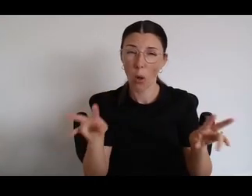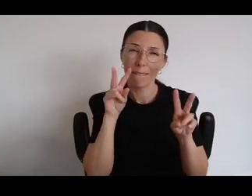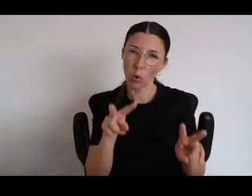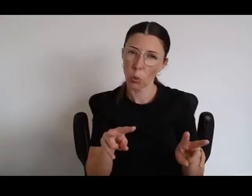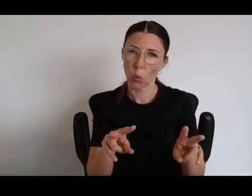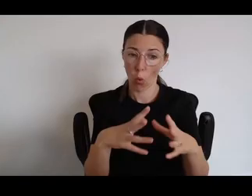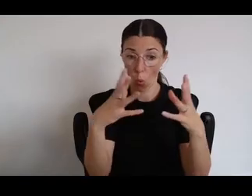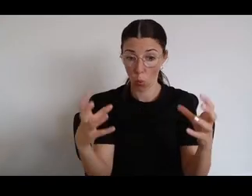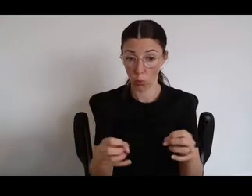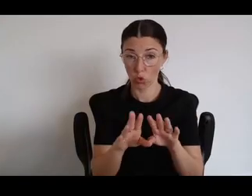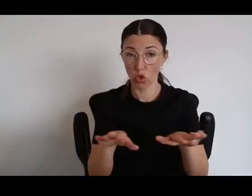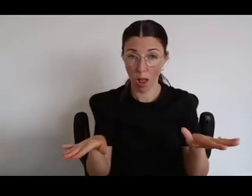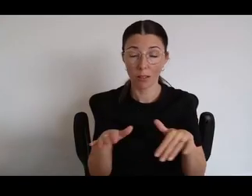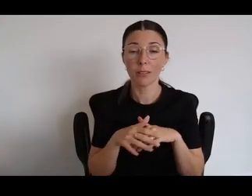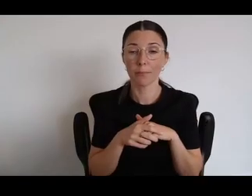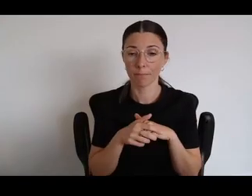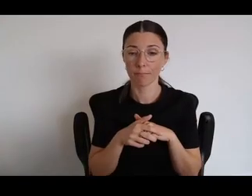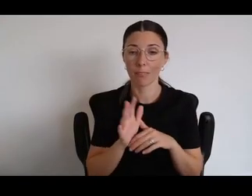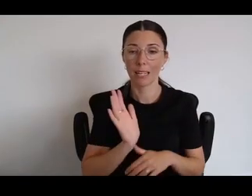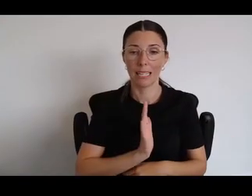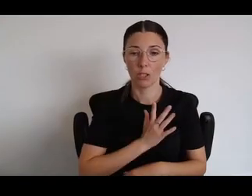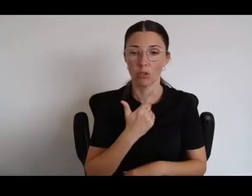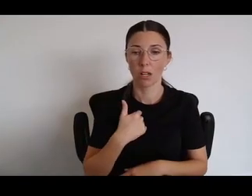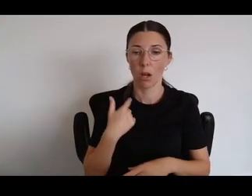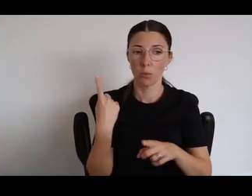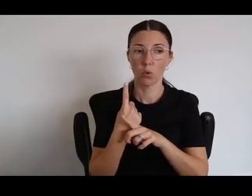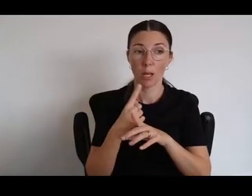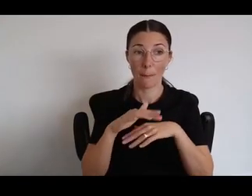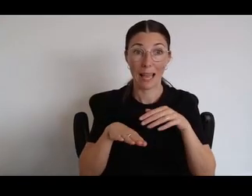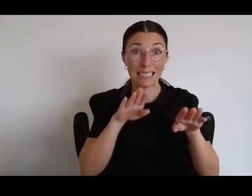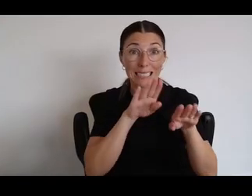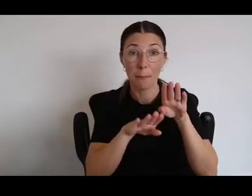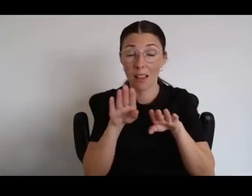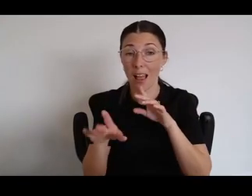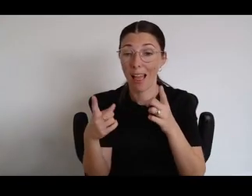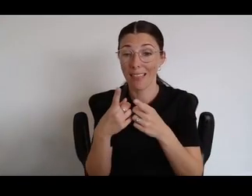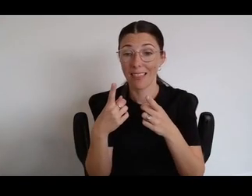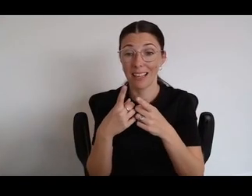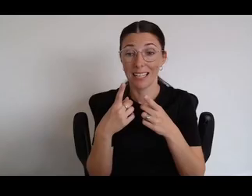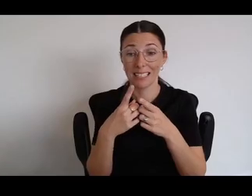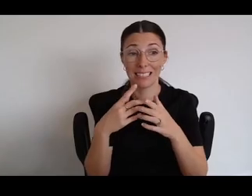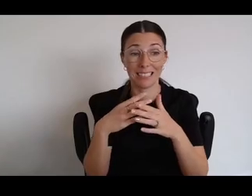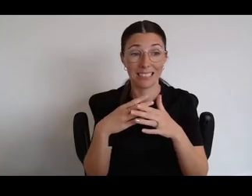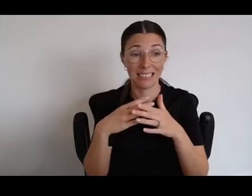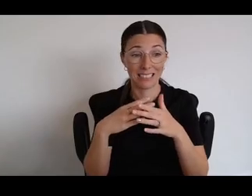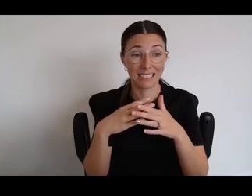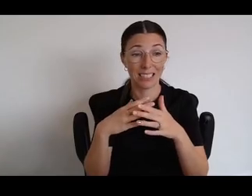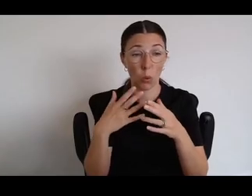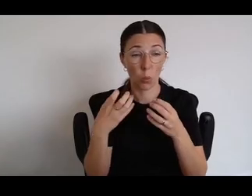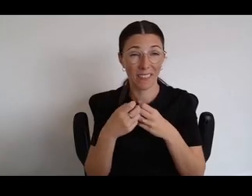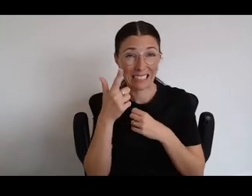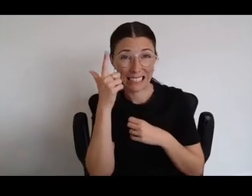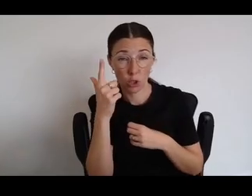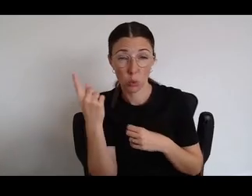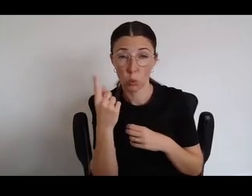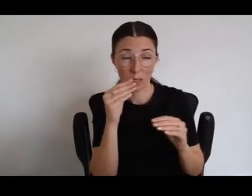people actually share. It's interesting, I've been talking about these similar things in teachers who are teaching mathematics and science and literacy,